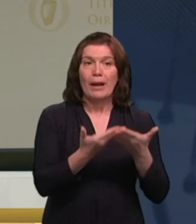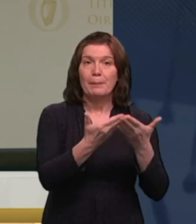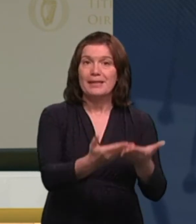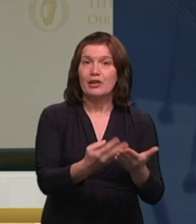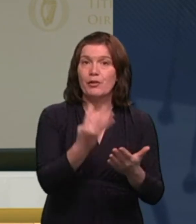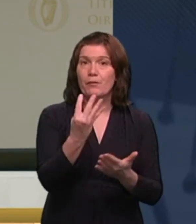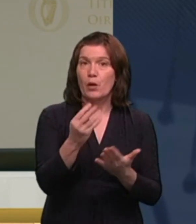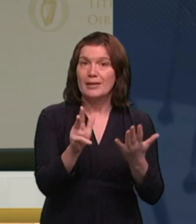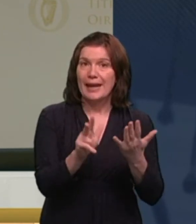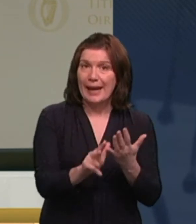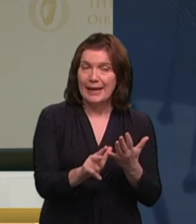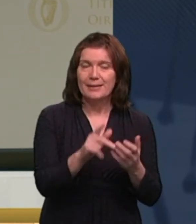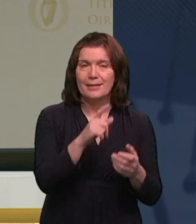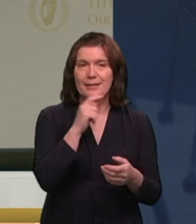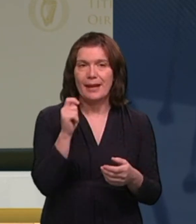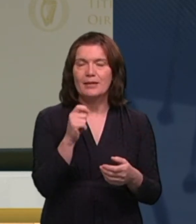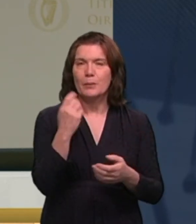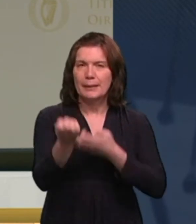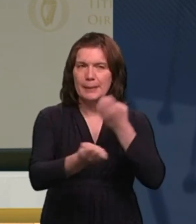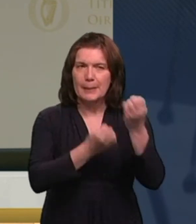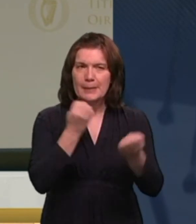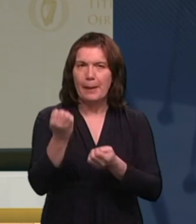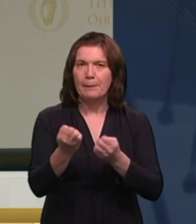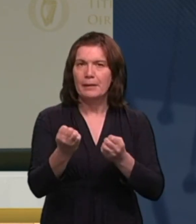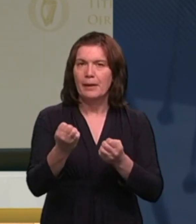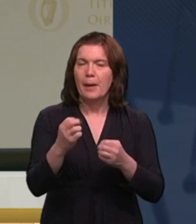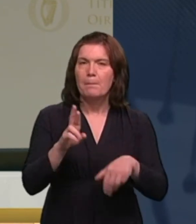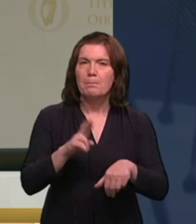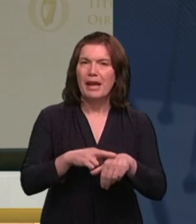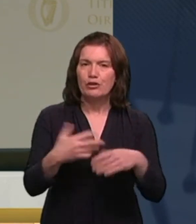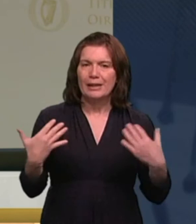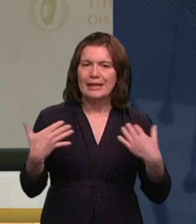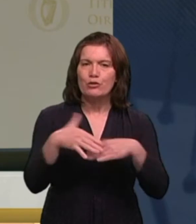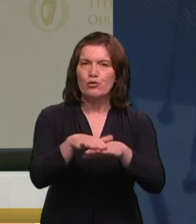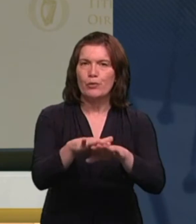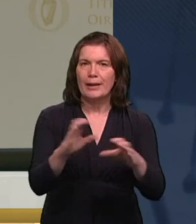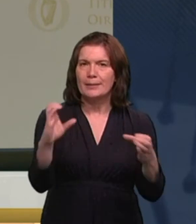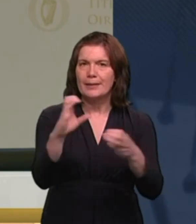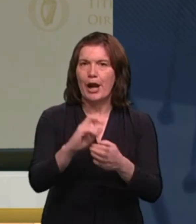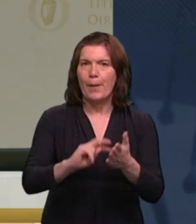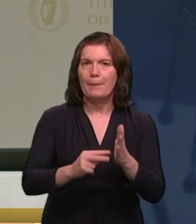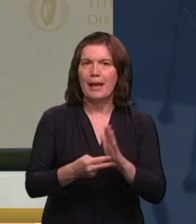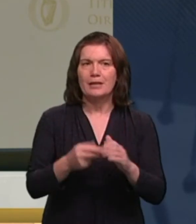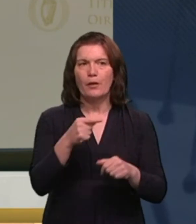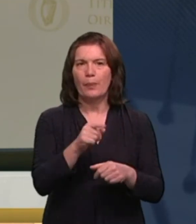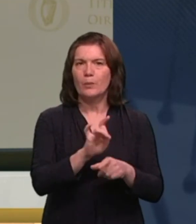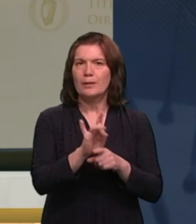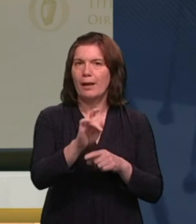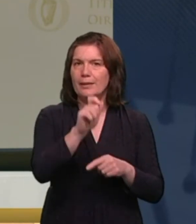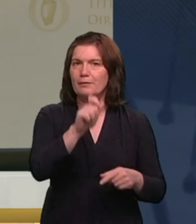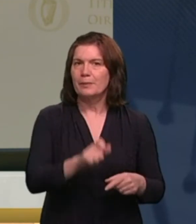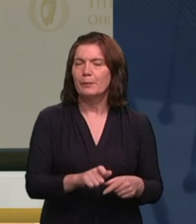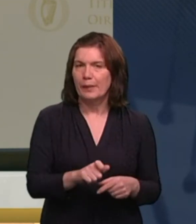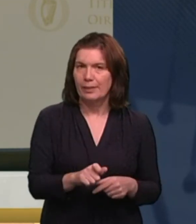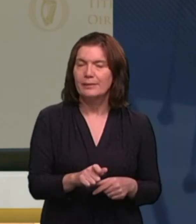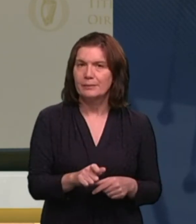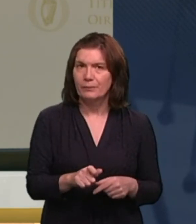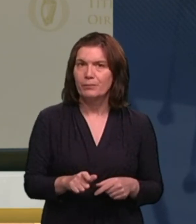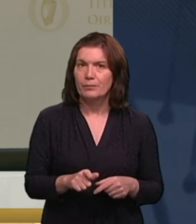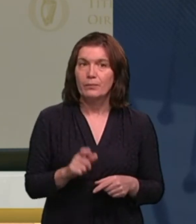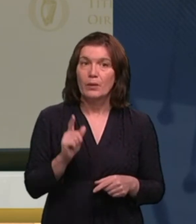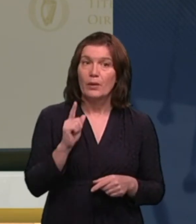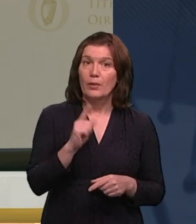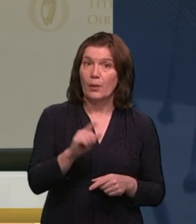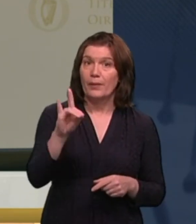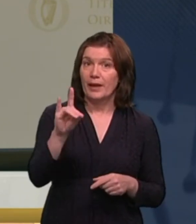about looking at a greater level of integrated care planning for these types of individuals. And with that in mind, the